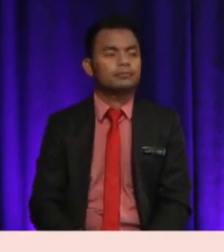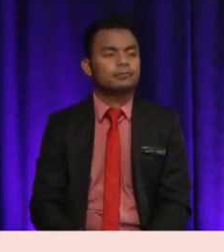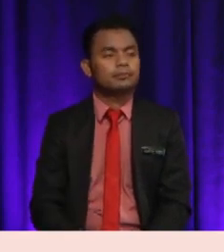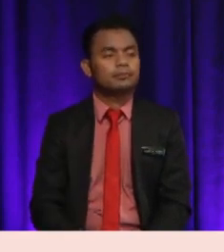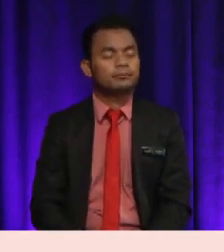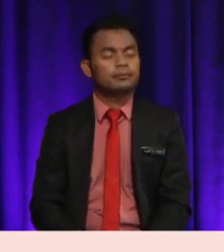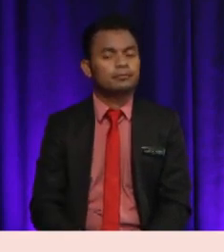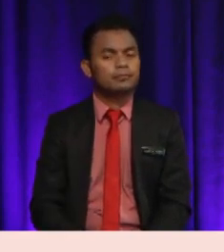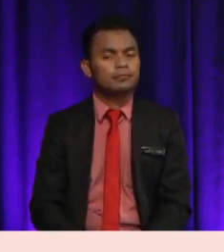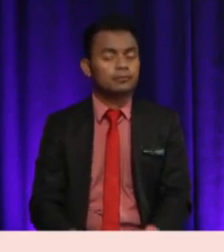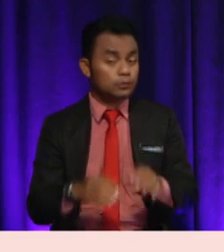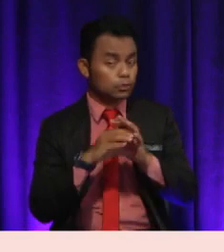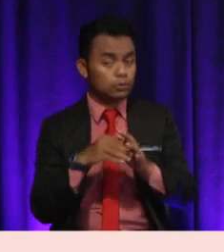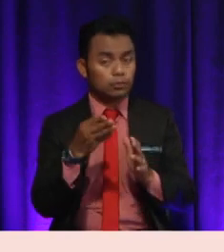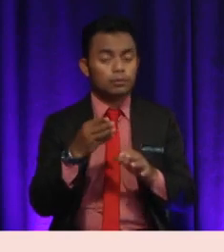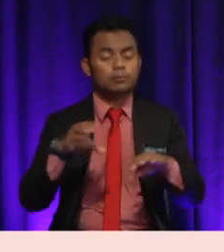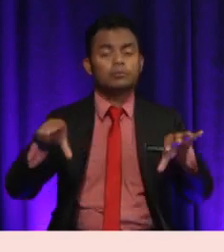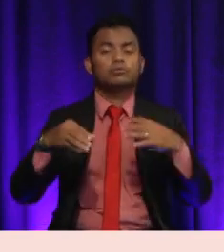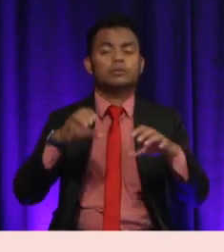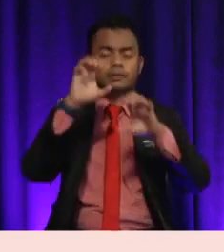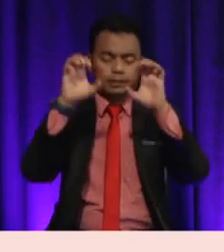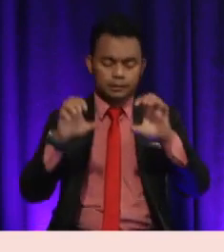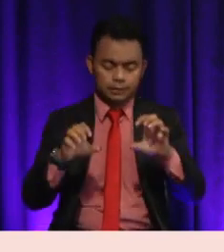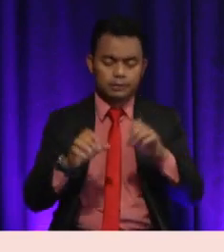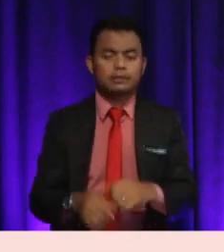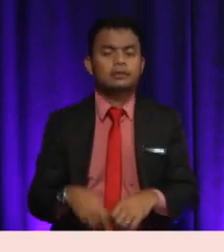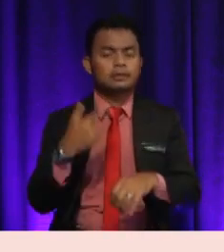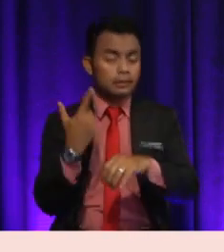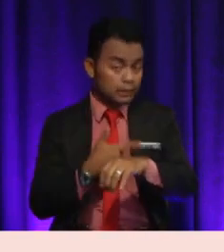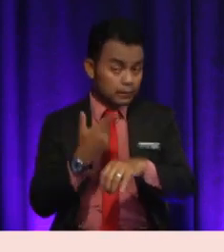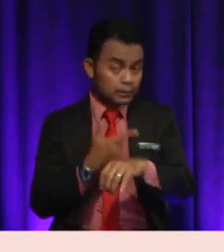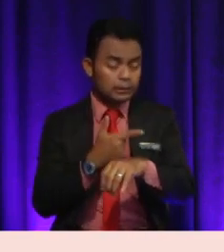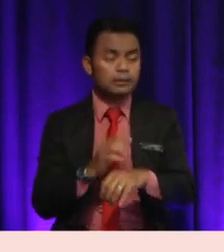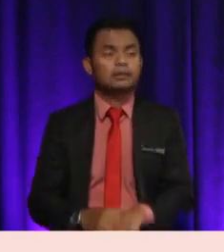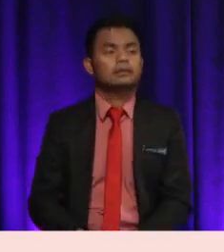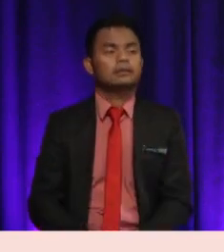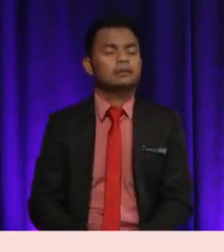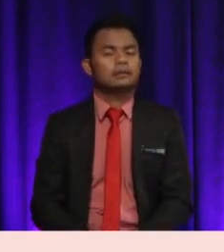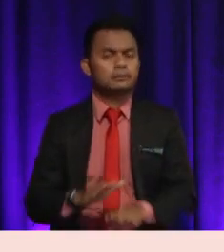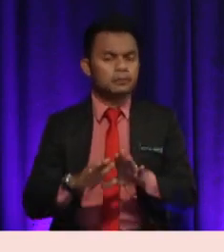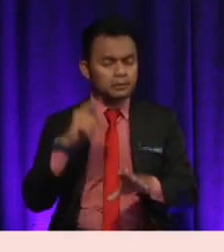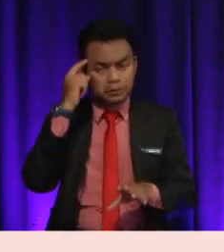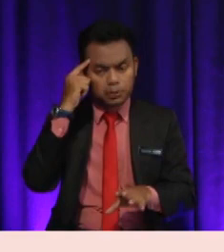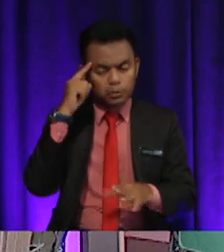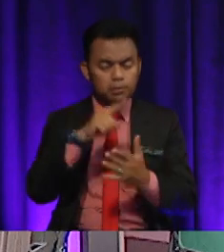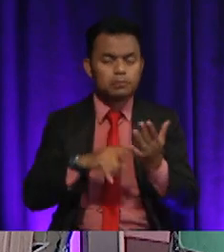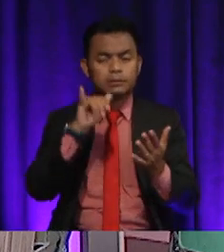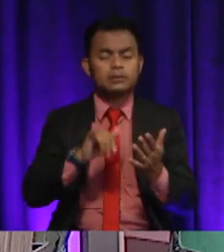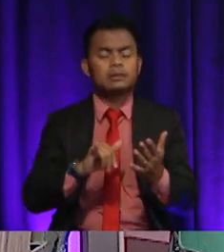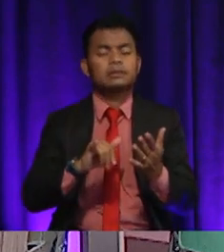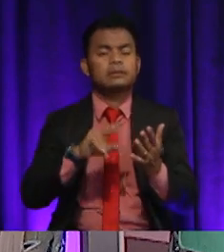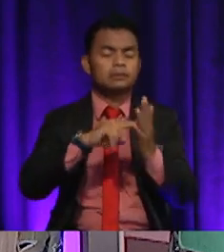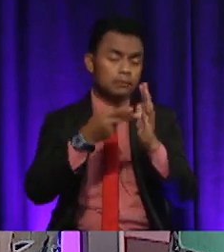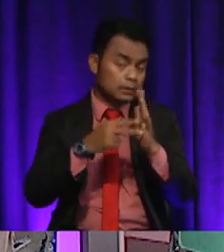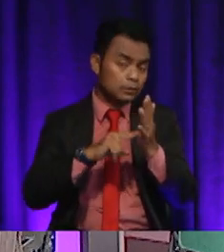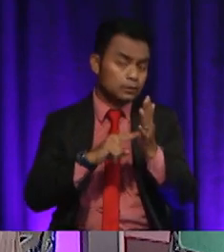you do your exercises or as you read, you find words which you do not know the meaning of, you must refer to the dictionary.